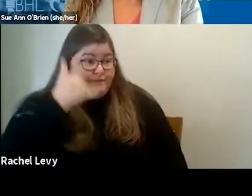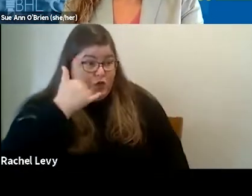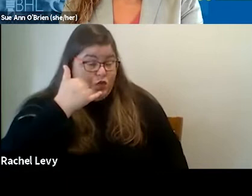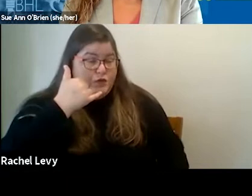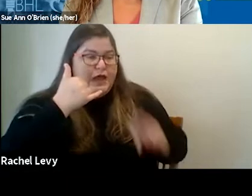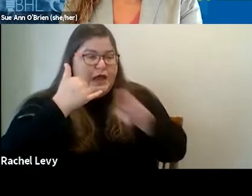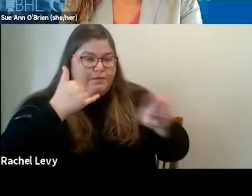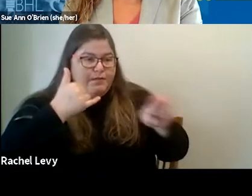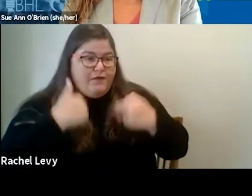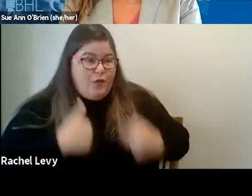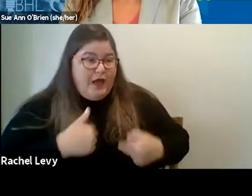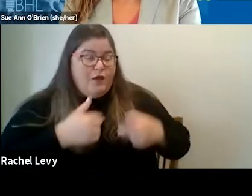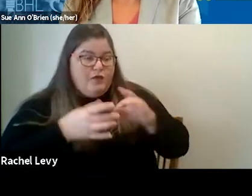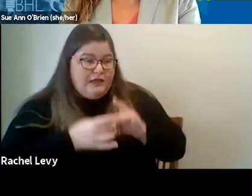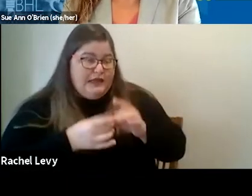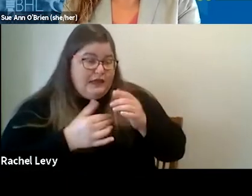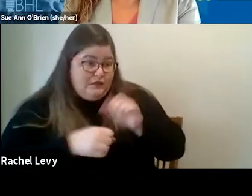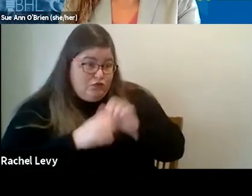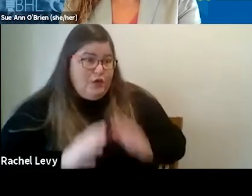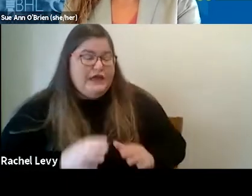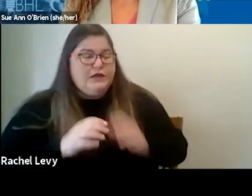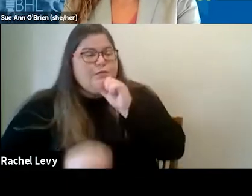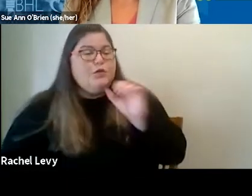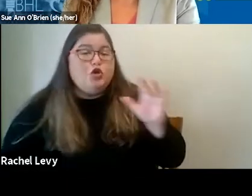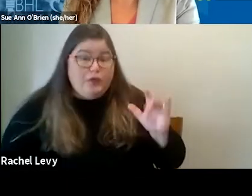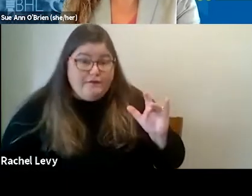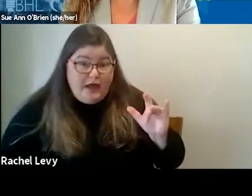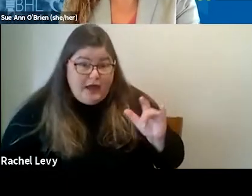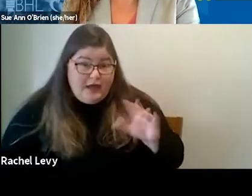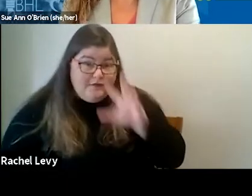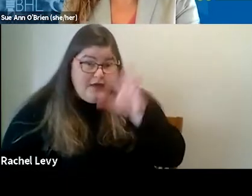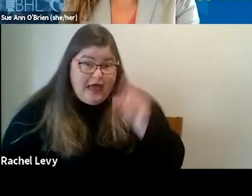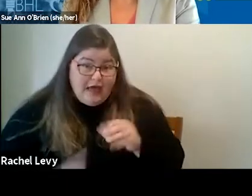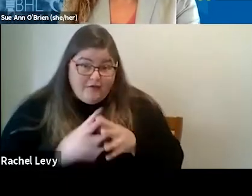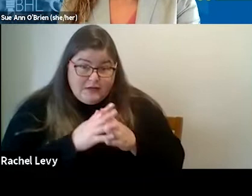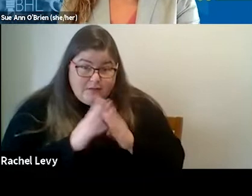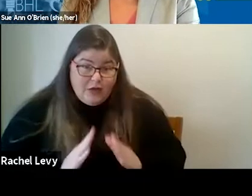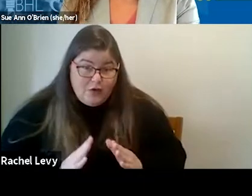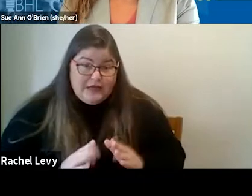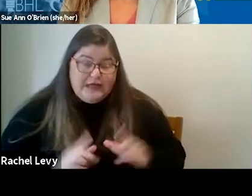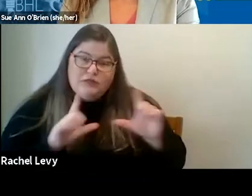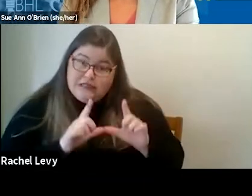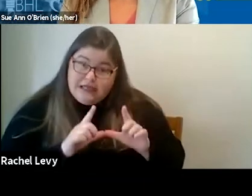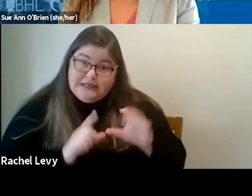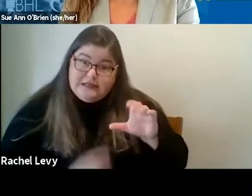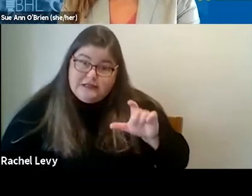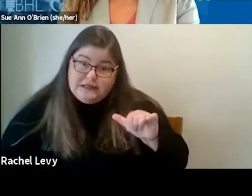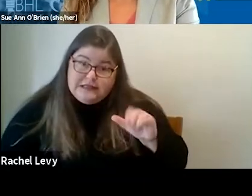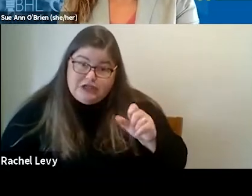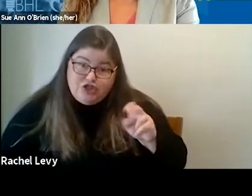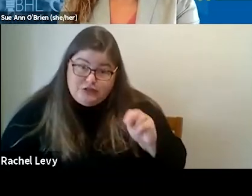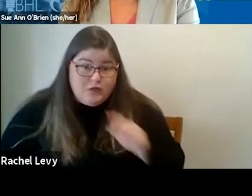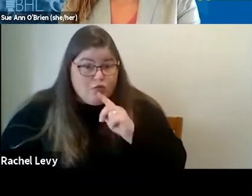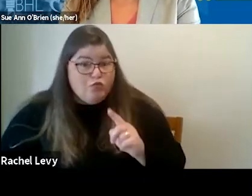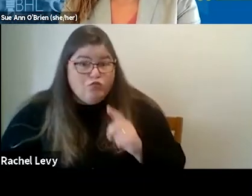employee, she was a 25-year-old African-American licensed clinician, very